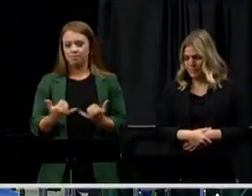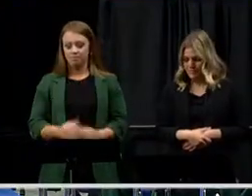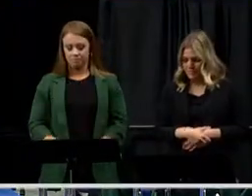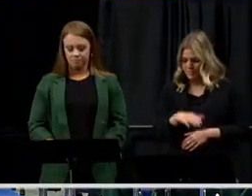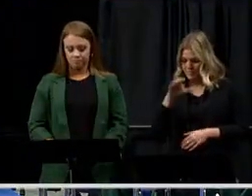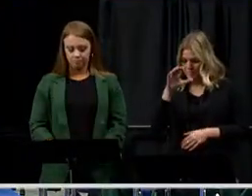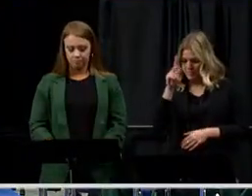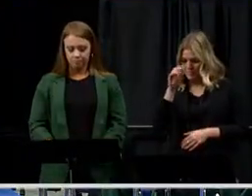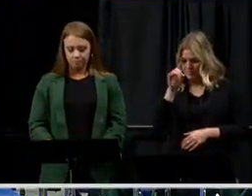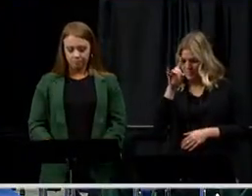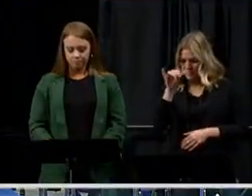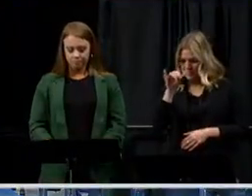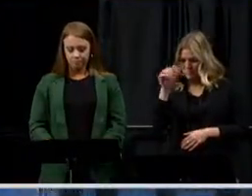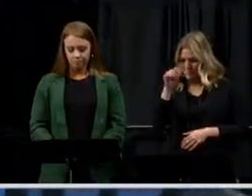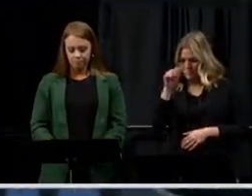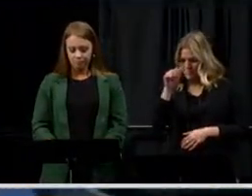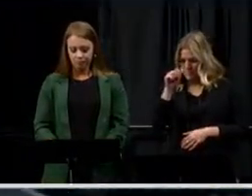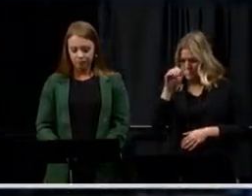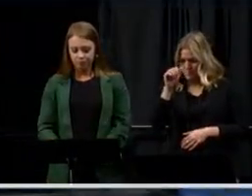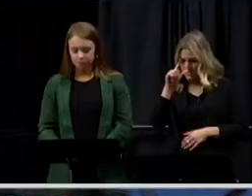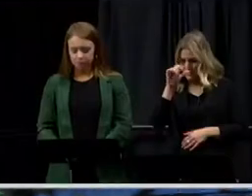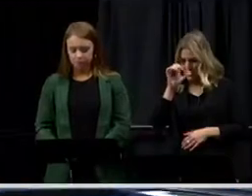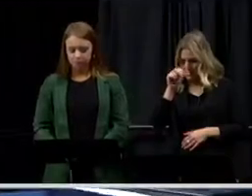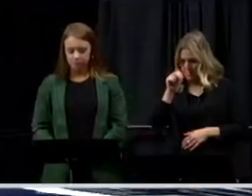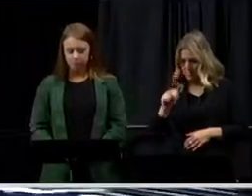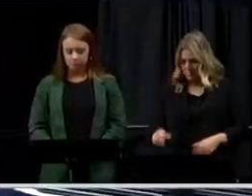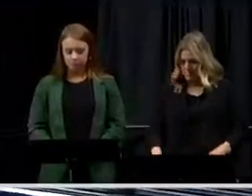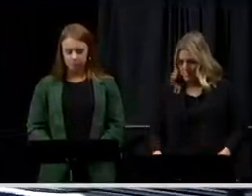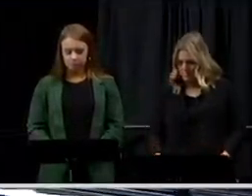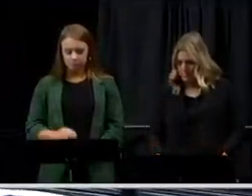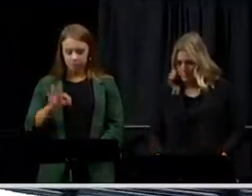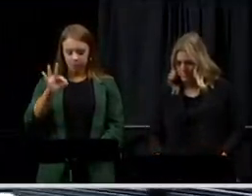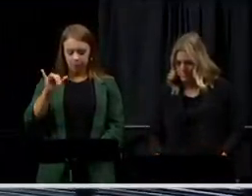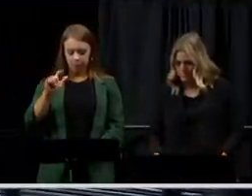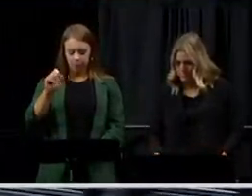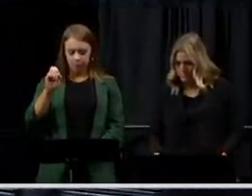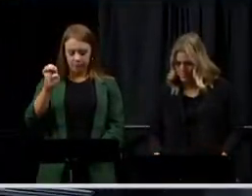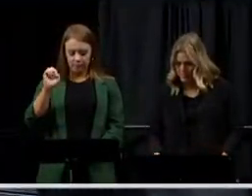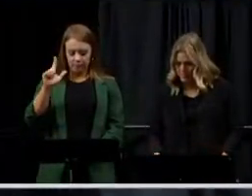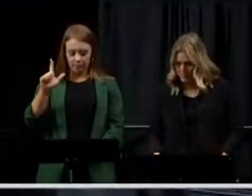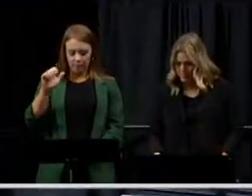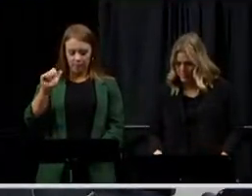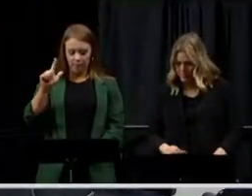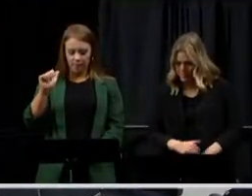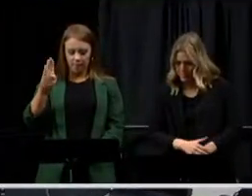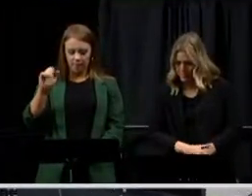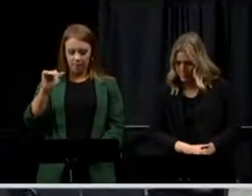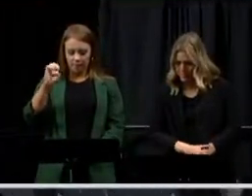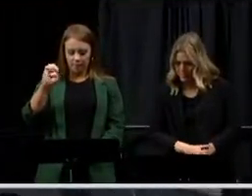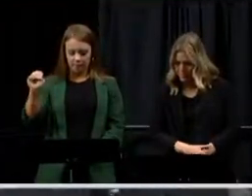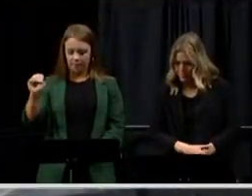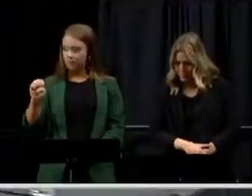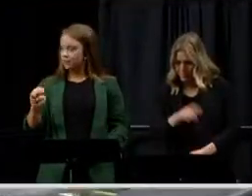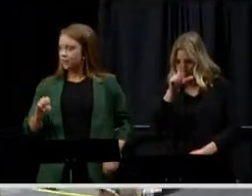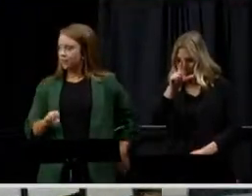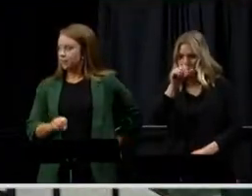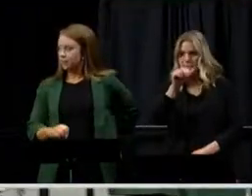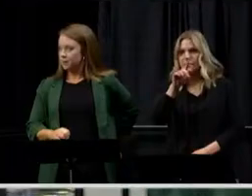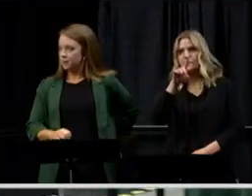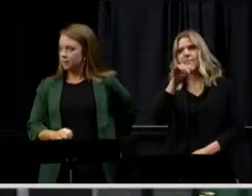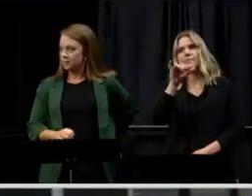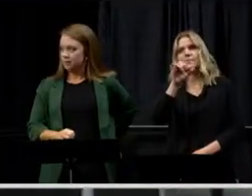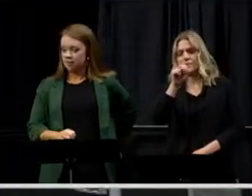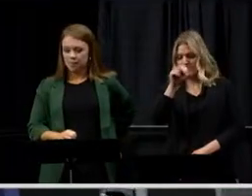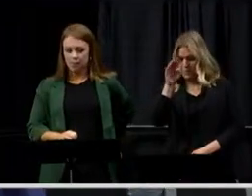Cody Jabot Adaryl Allen. Faisal Tariq Alabasi. Landon